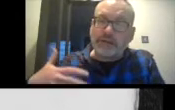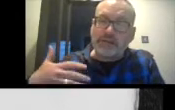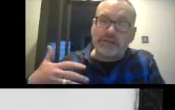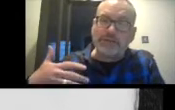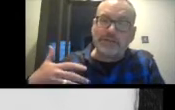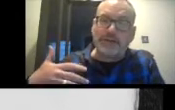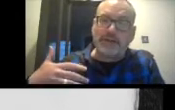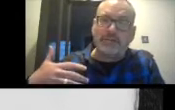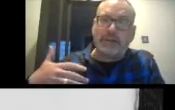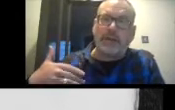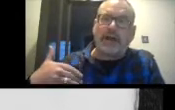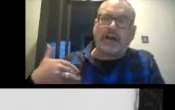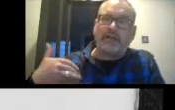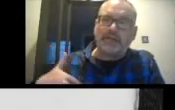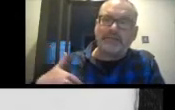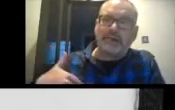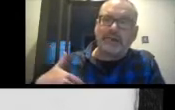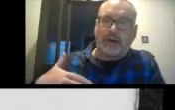prison registers.